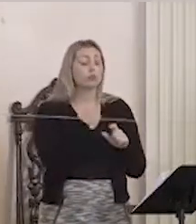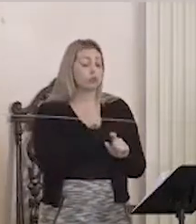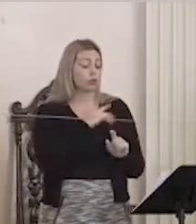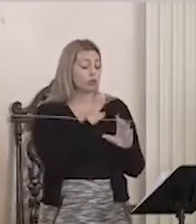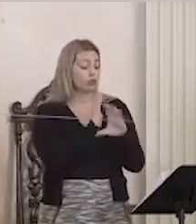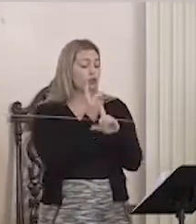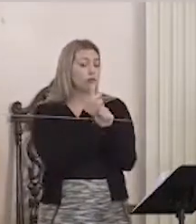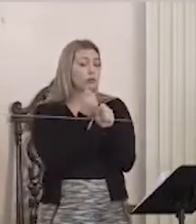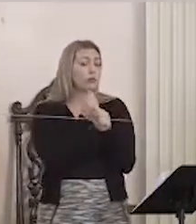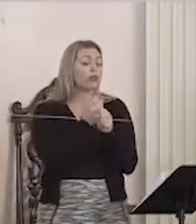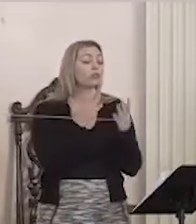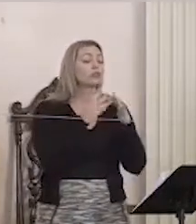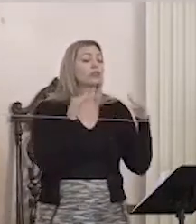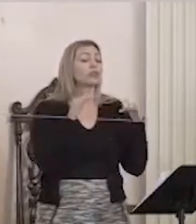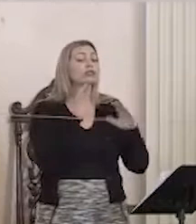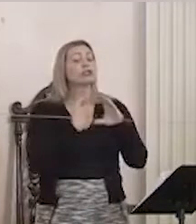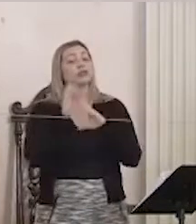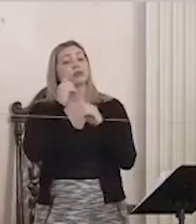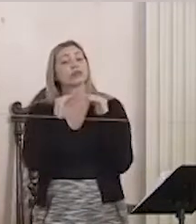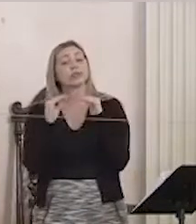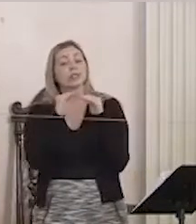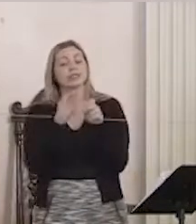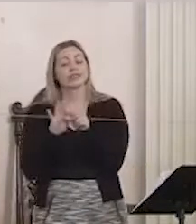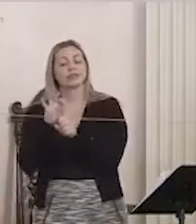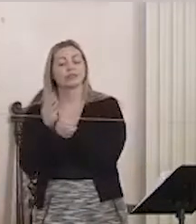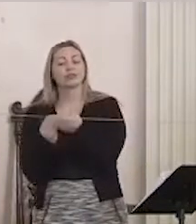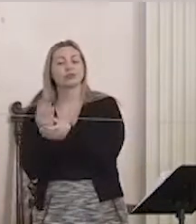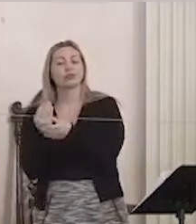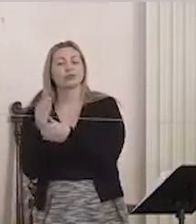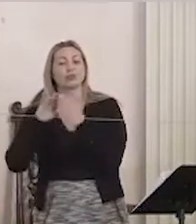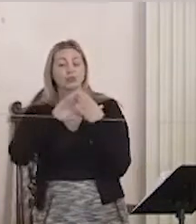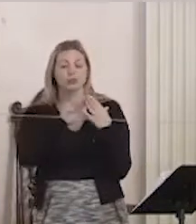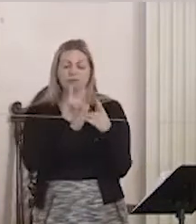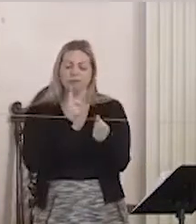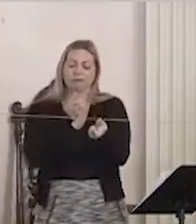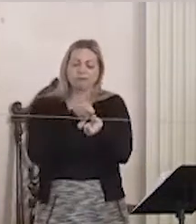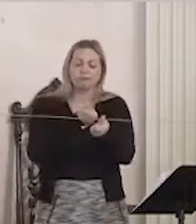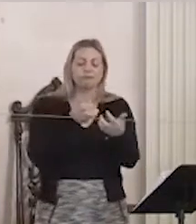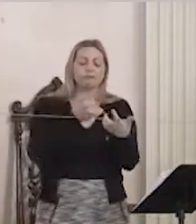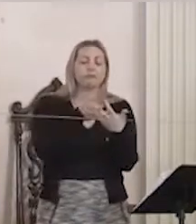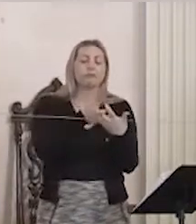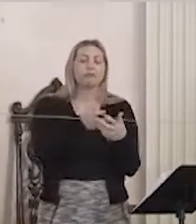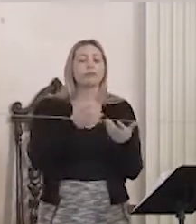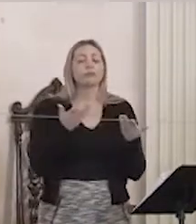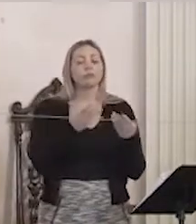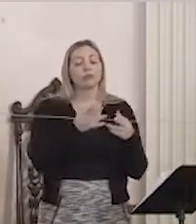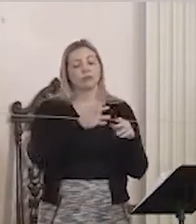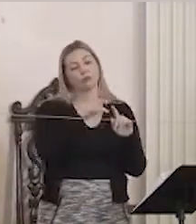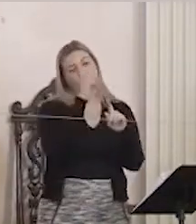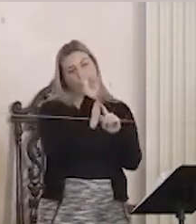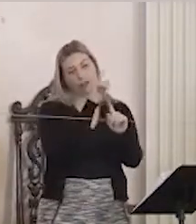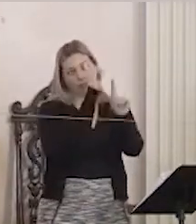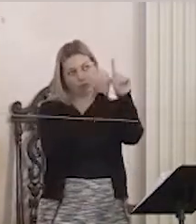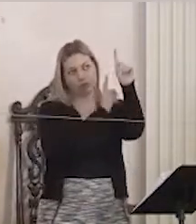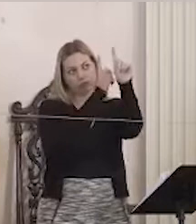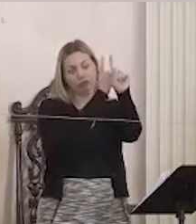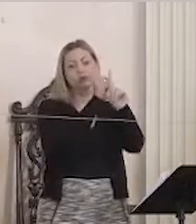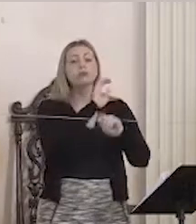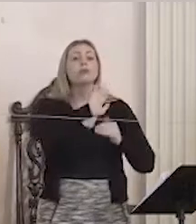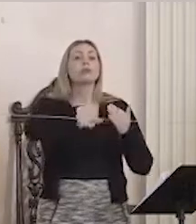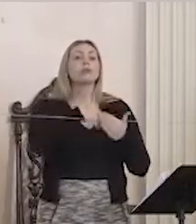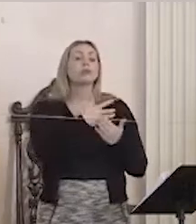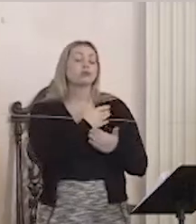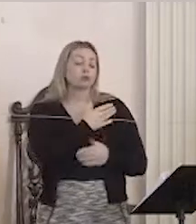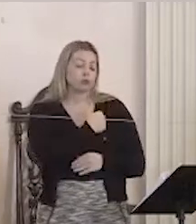diverse, justice-seeking, spirit-growing community that is true to the dream of all souls. This